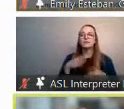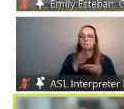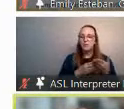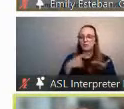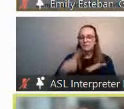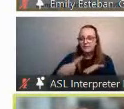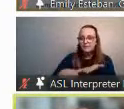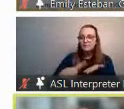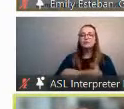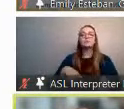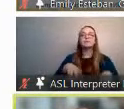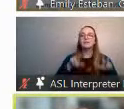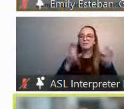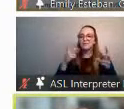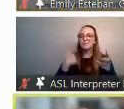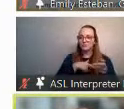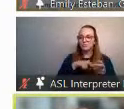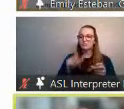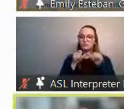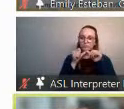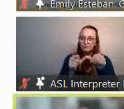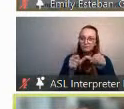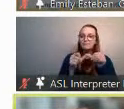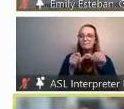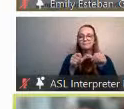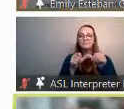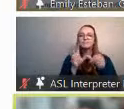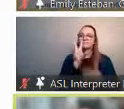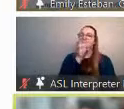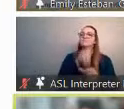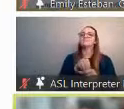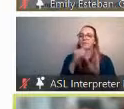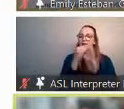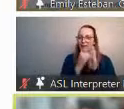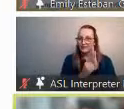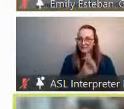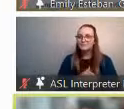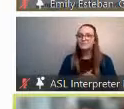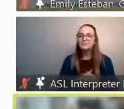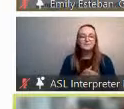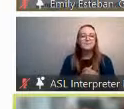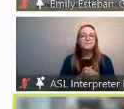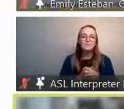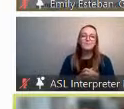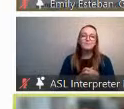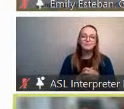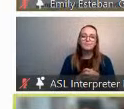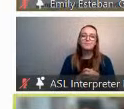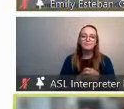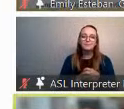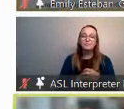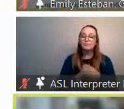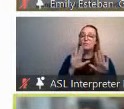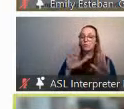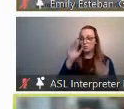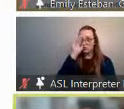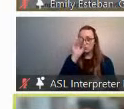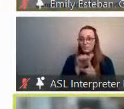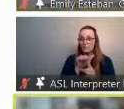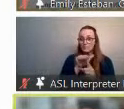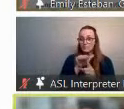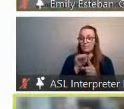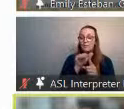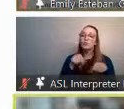topics that we need to continue incorporating into these meetings. So as a reminder, in February,